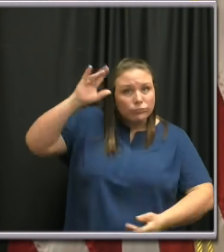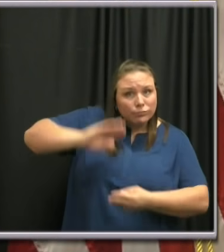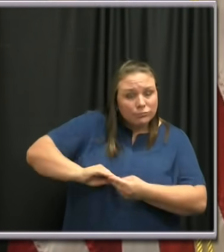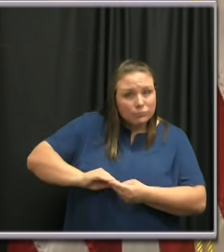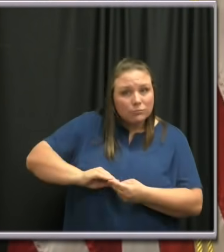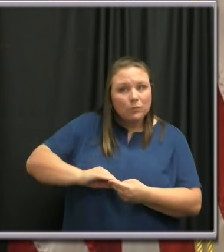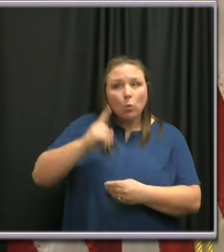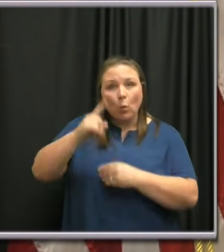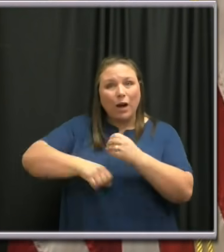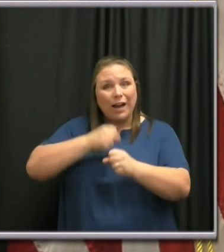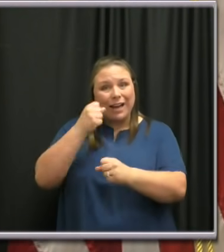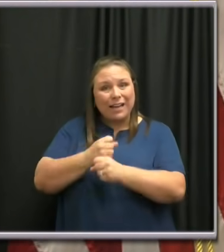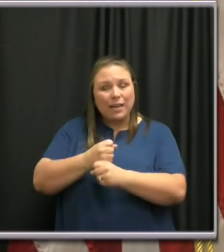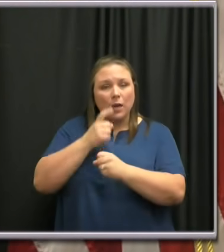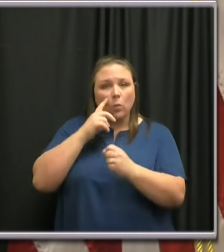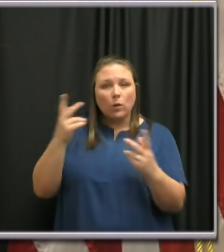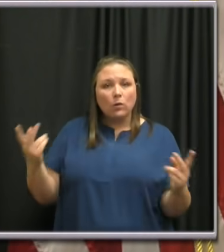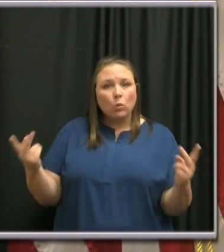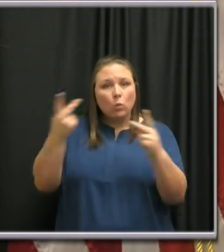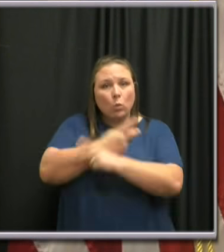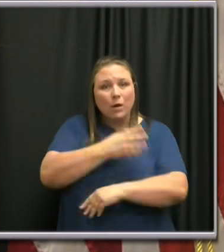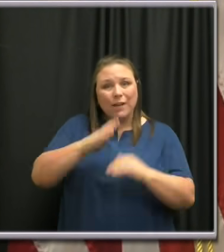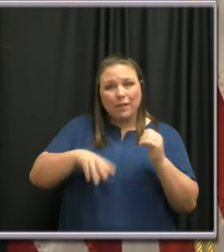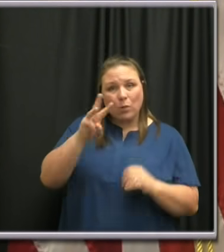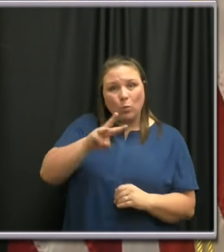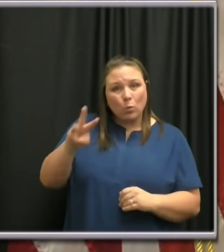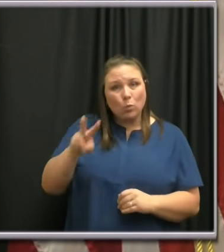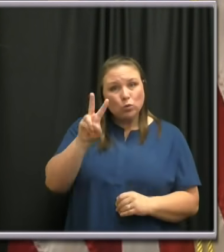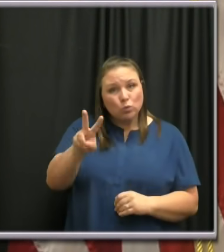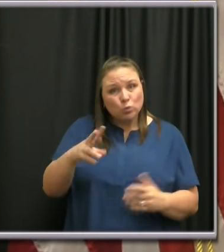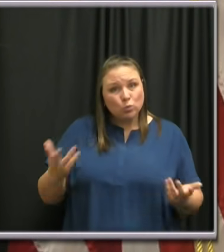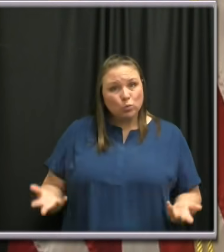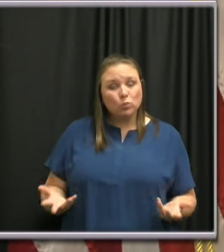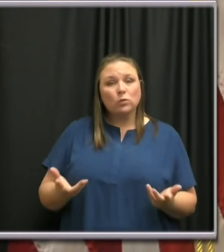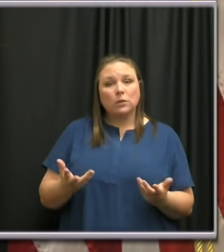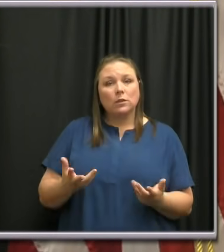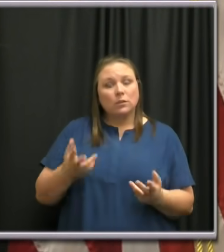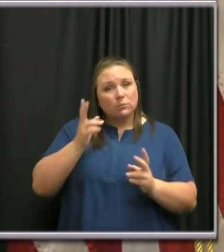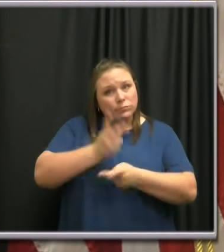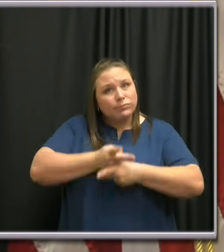have unabated more deaths than we had in World War II. So